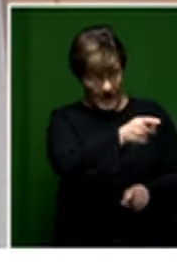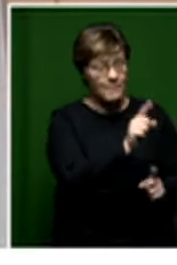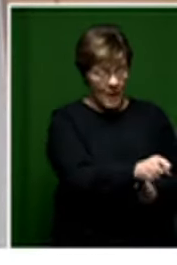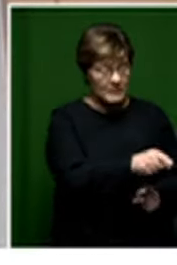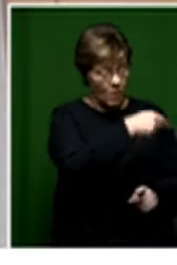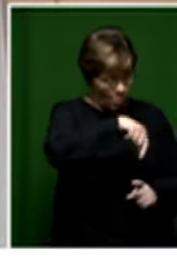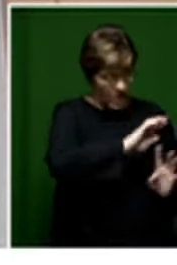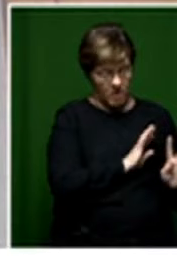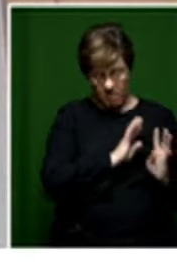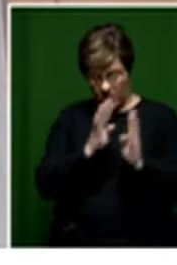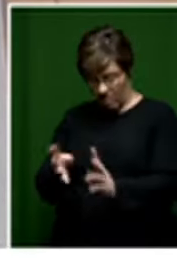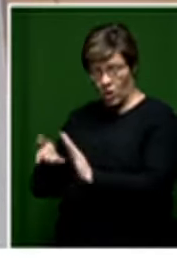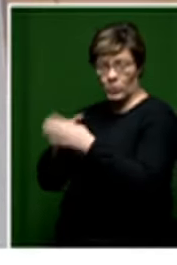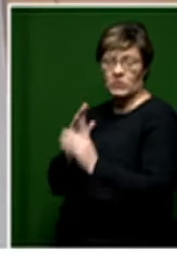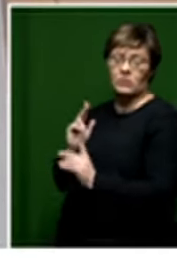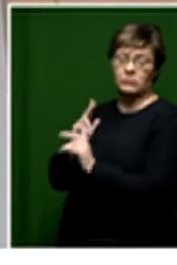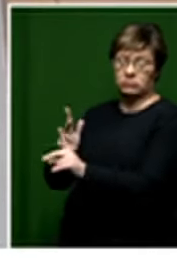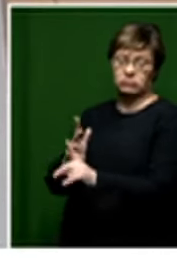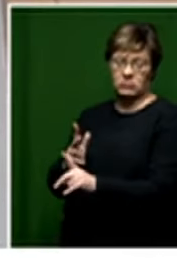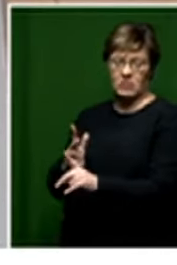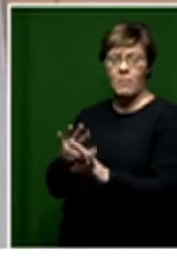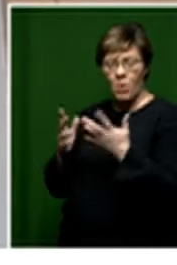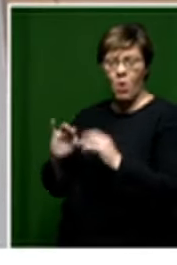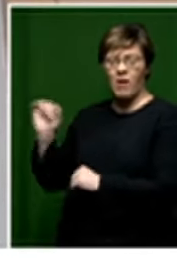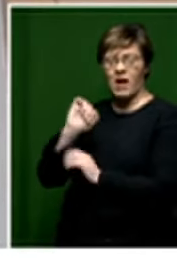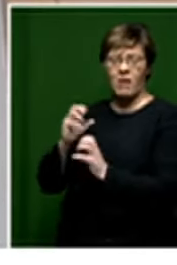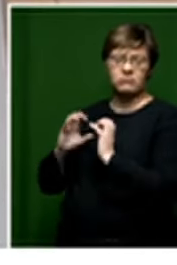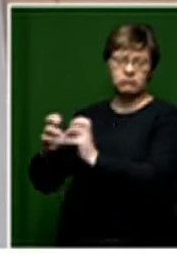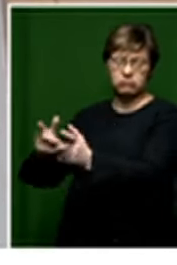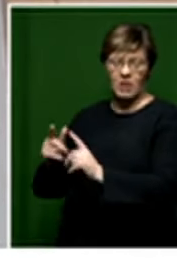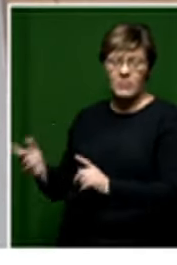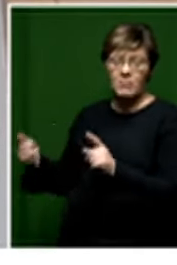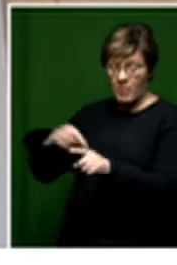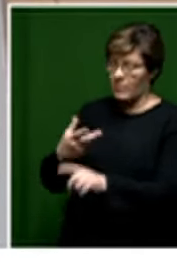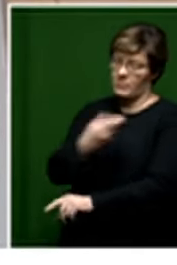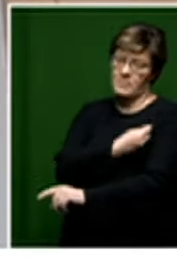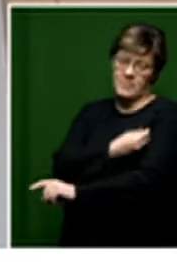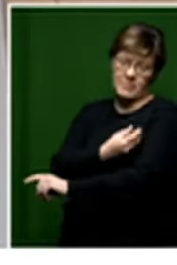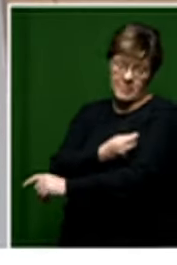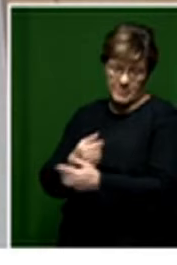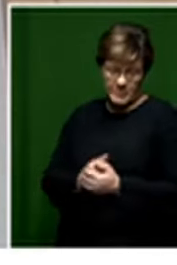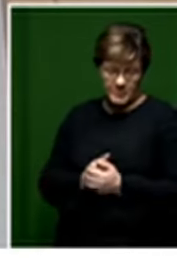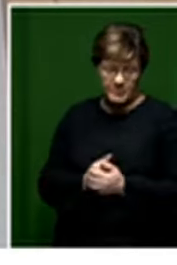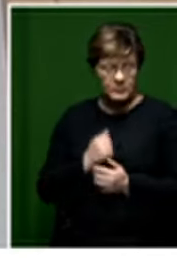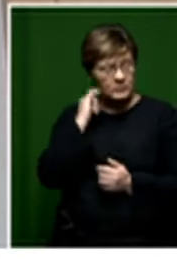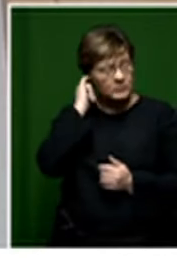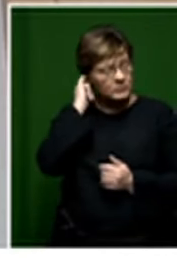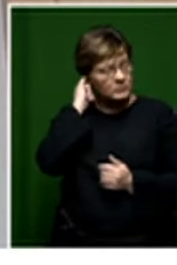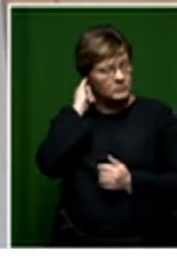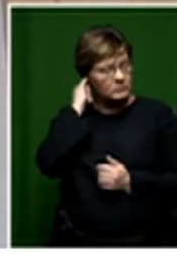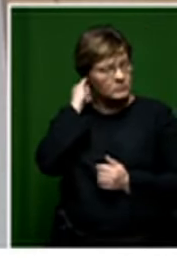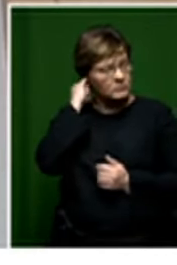the vaccines into communities. So more mobile forms of vaccination need to be rolled out in order